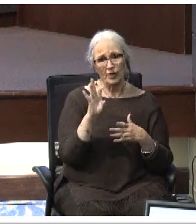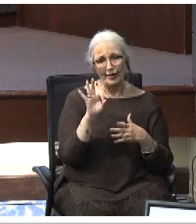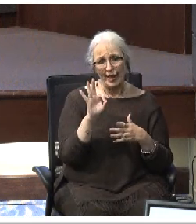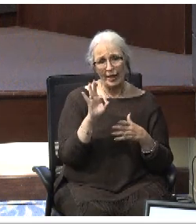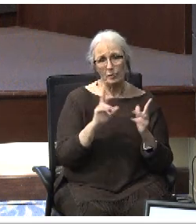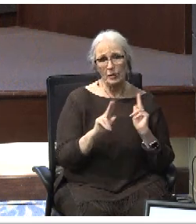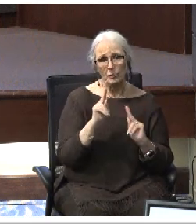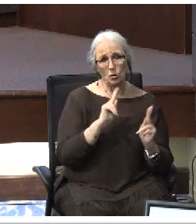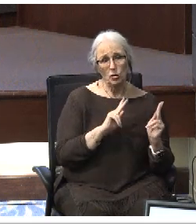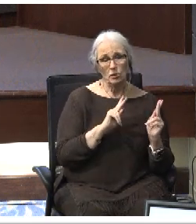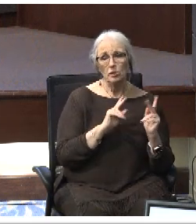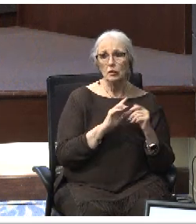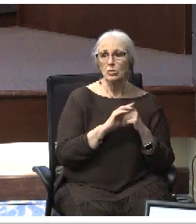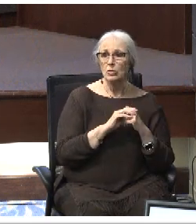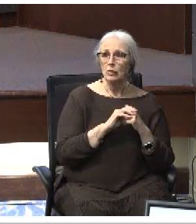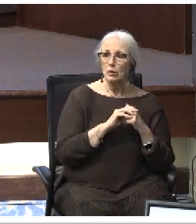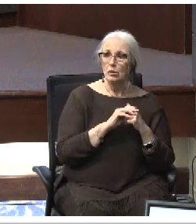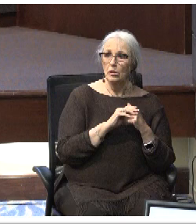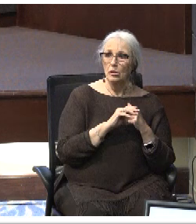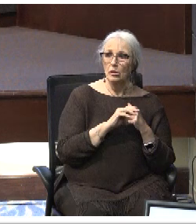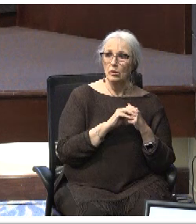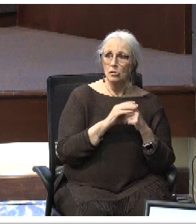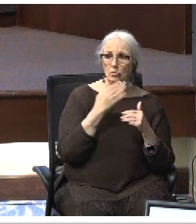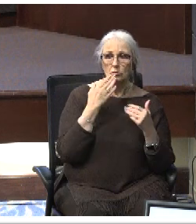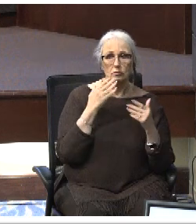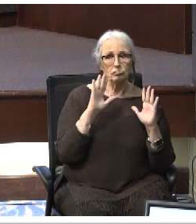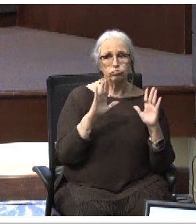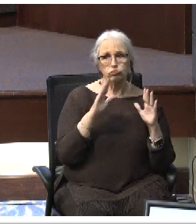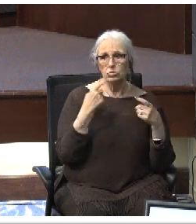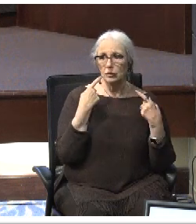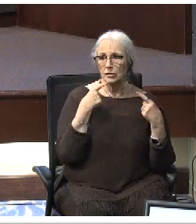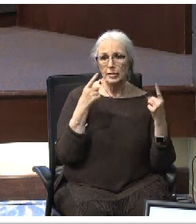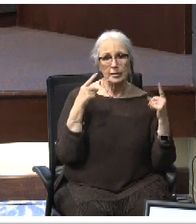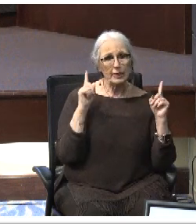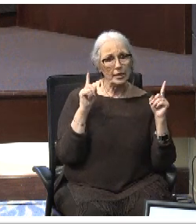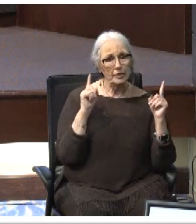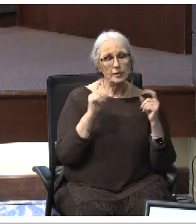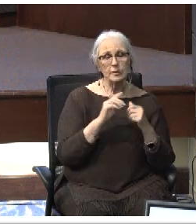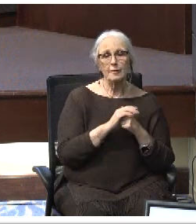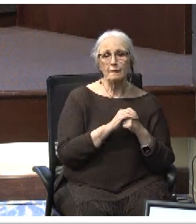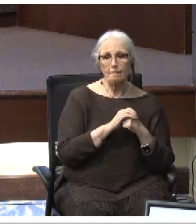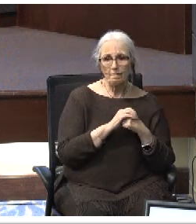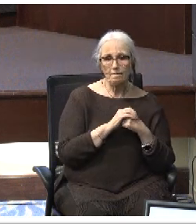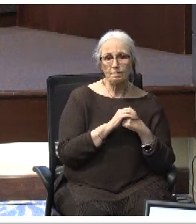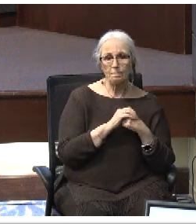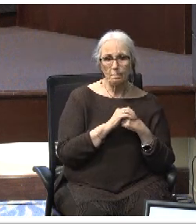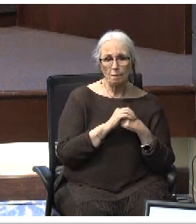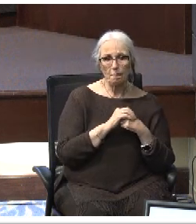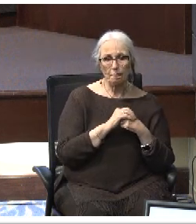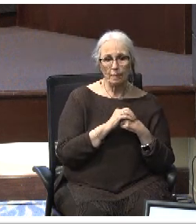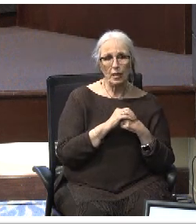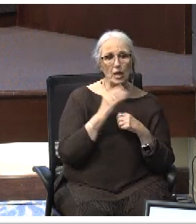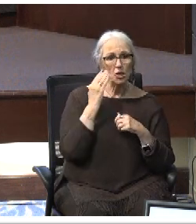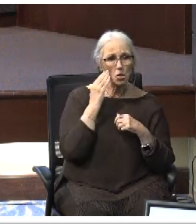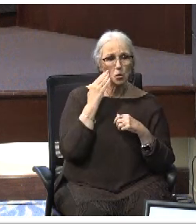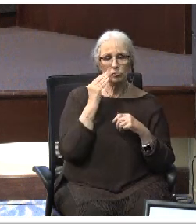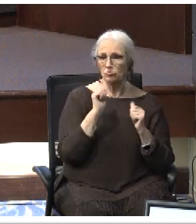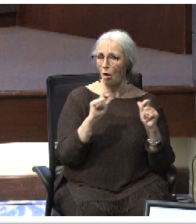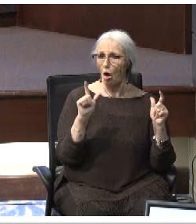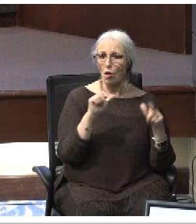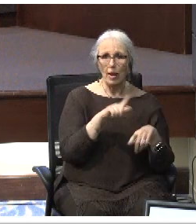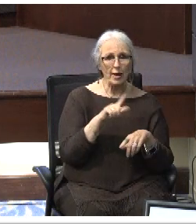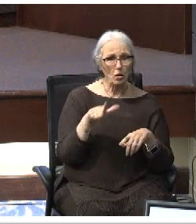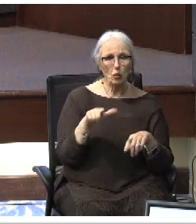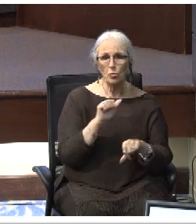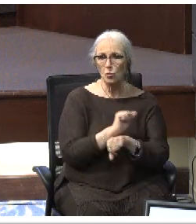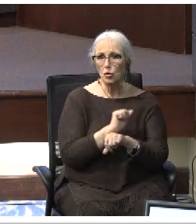so a very big success. They've become well integrated in our community. They're known to all the landlords. They do a lot